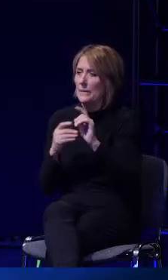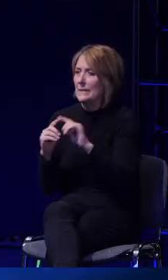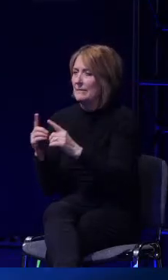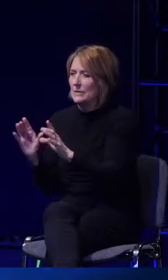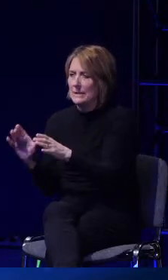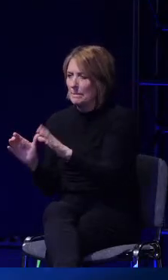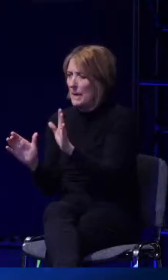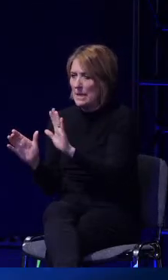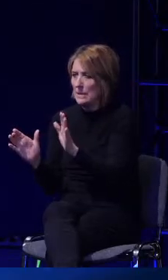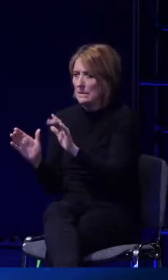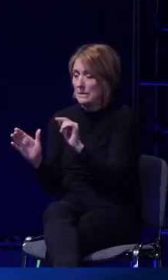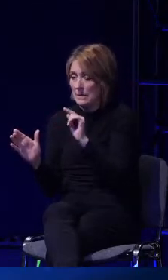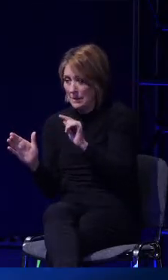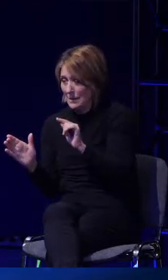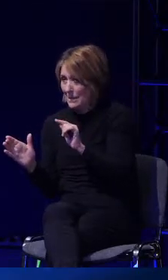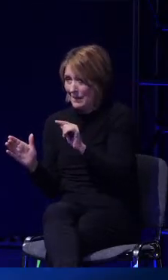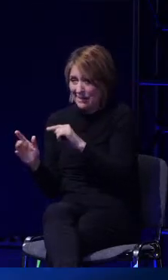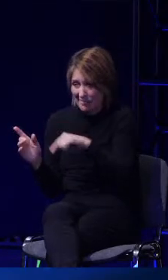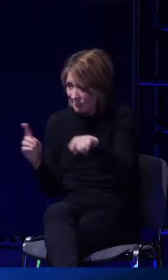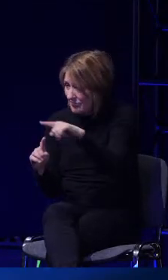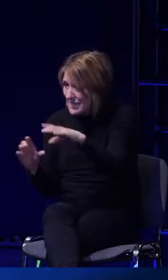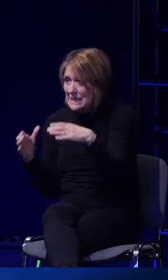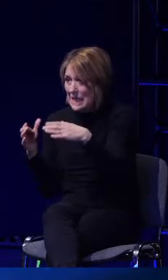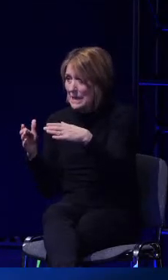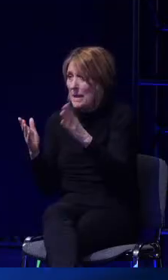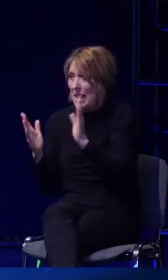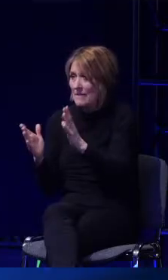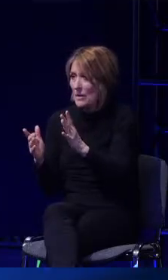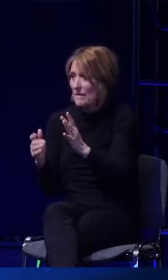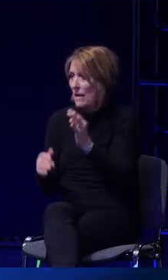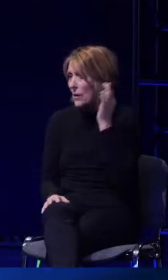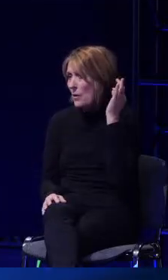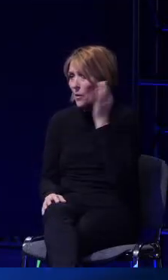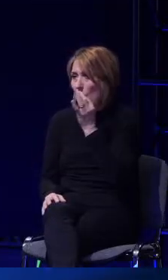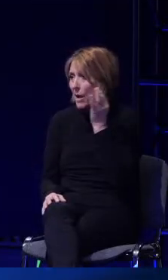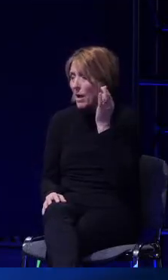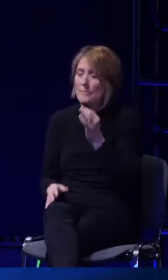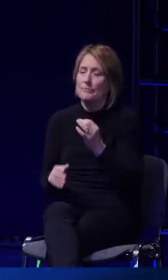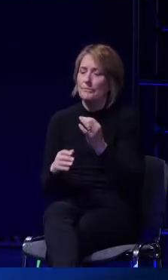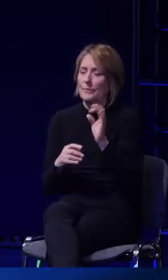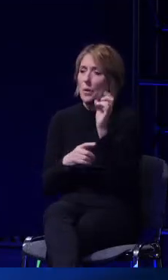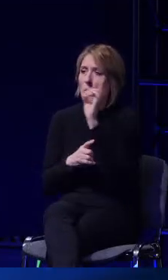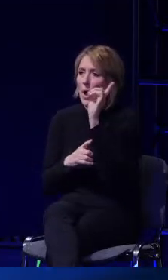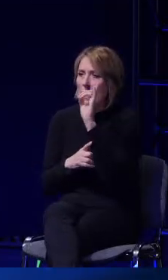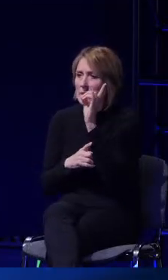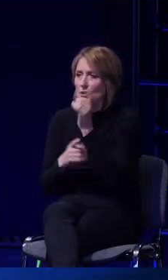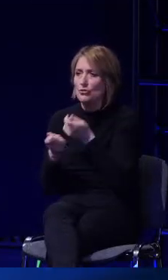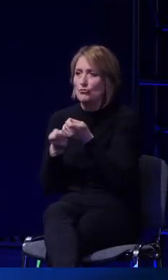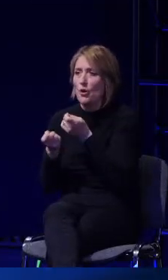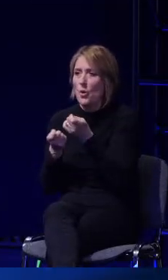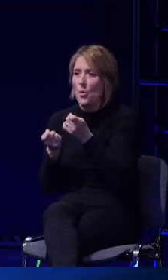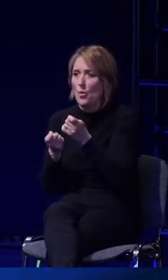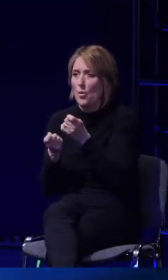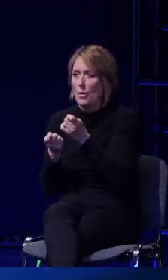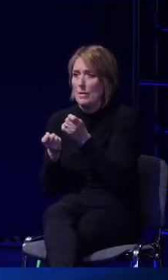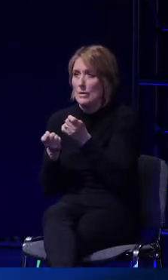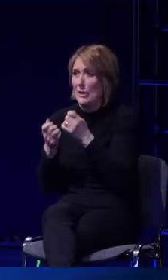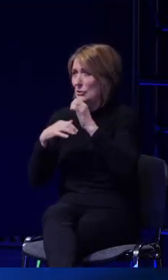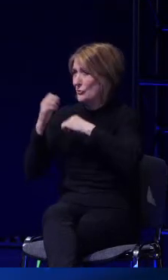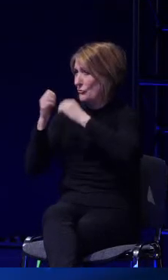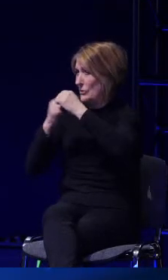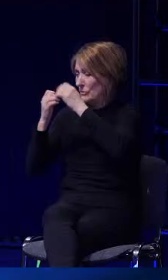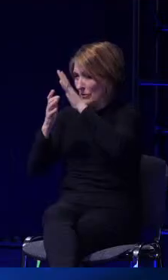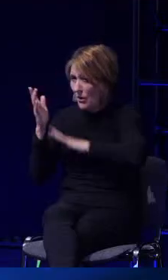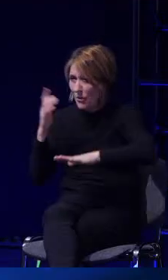but the guys had to throw out a wireless control infrastructure across like half of central Berlin, with the